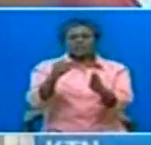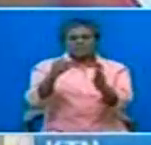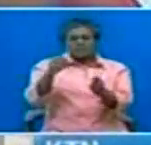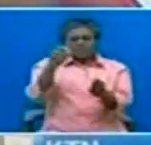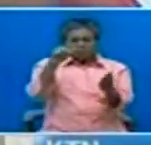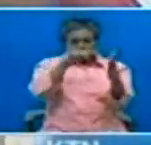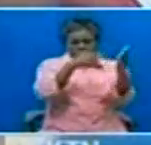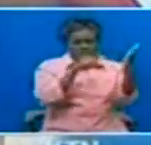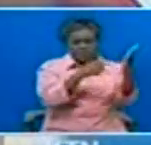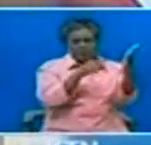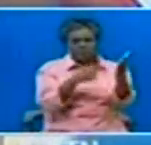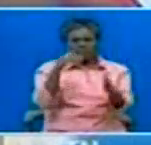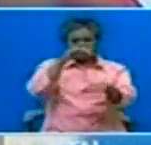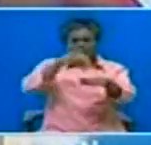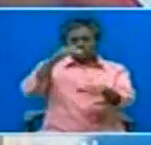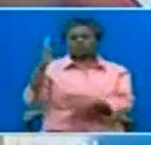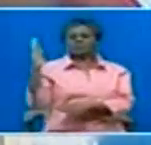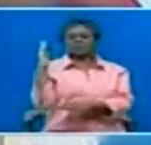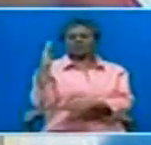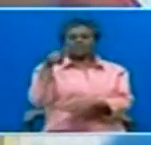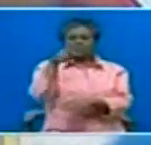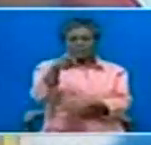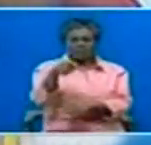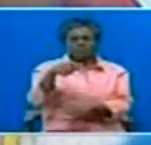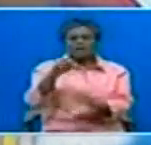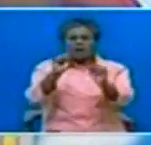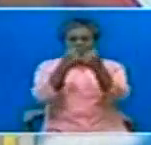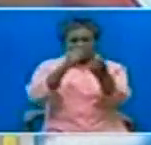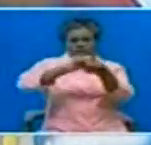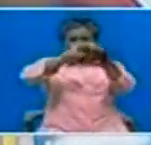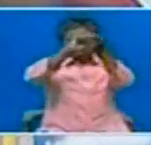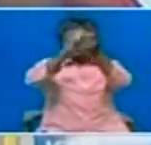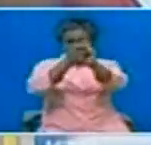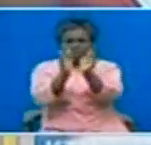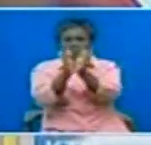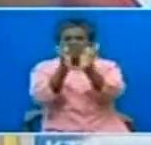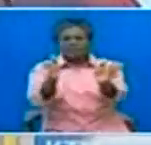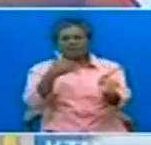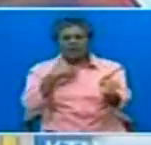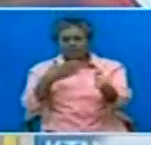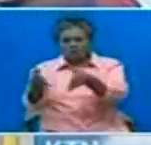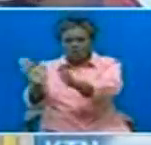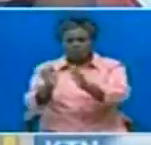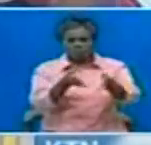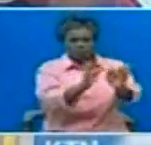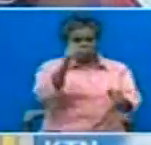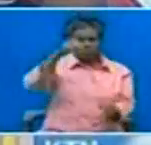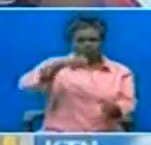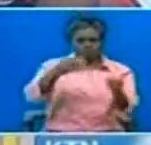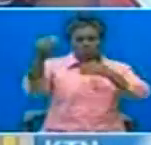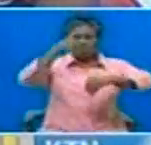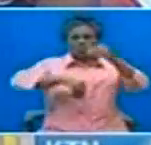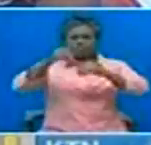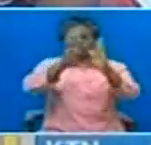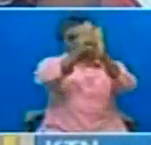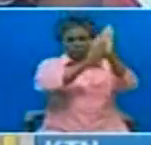legislation touching on security of the country have been earmarked for amendment, with the public having a chance today to contribute to